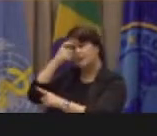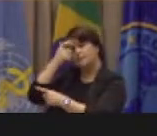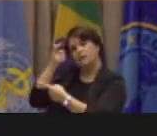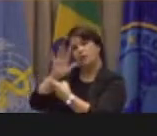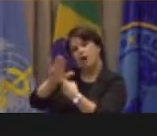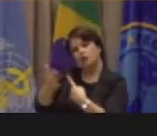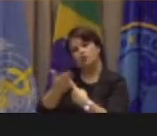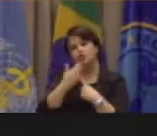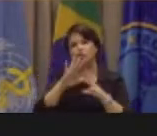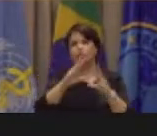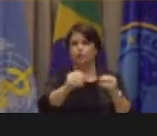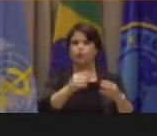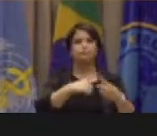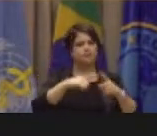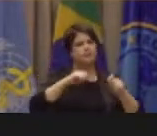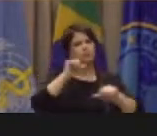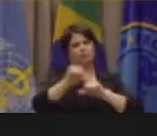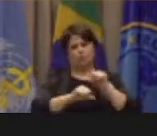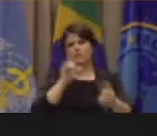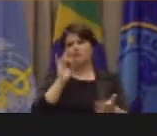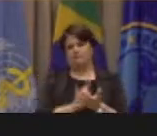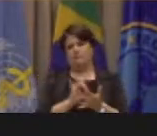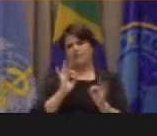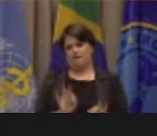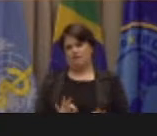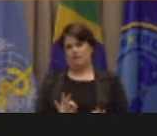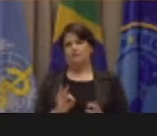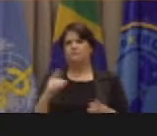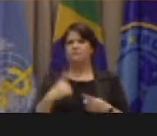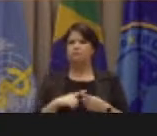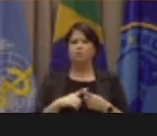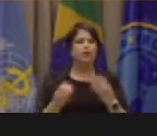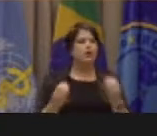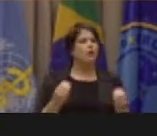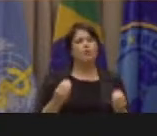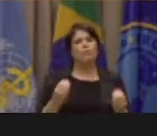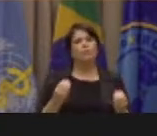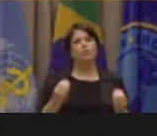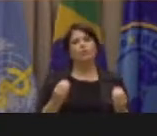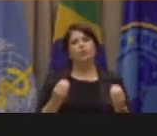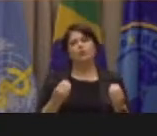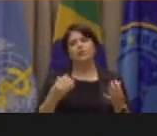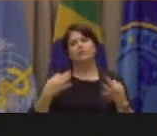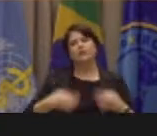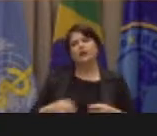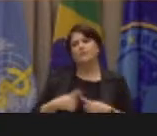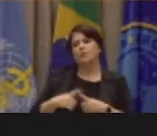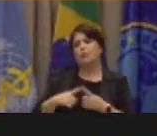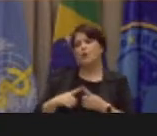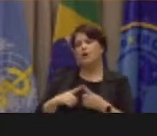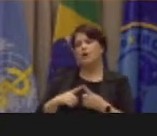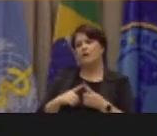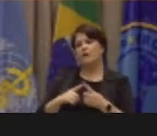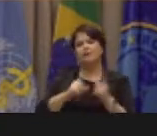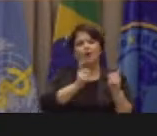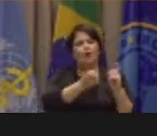Well, we have to solve this, and we have to go back having